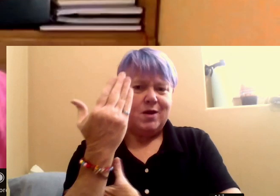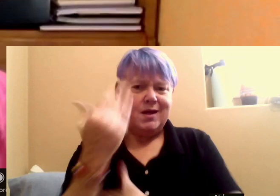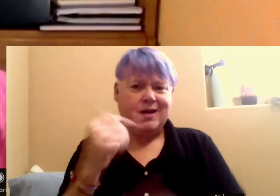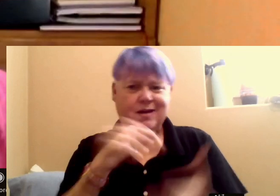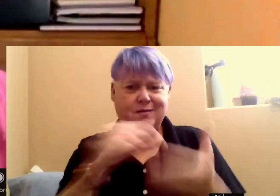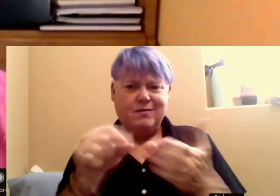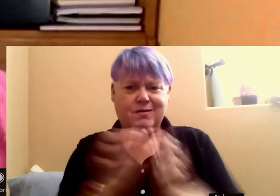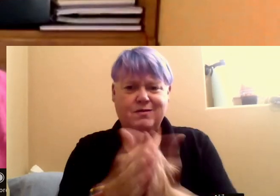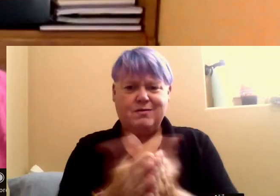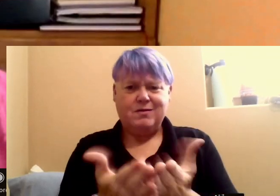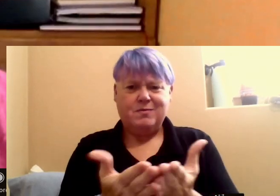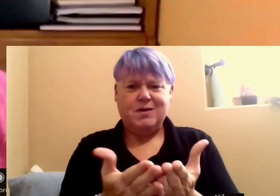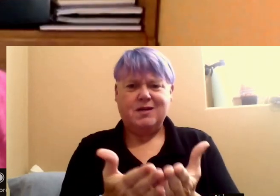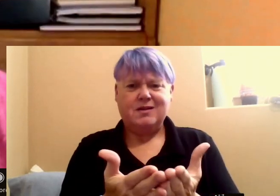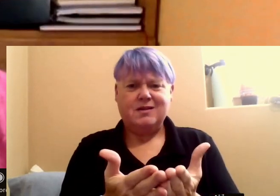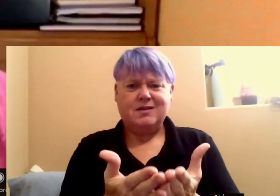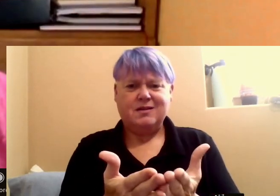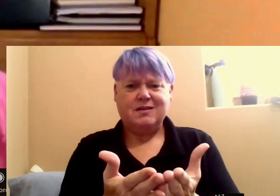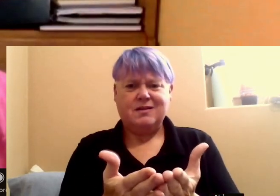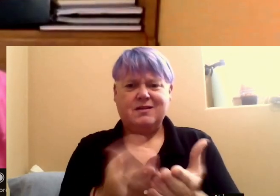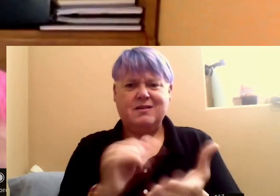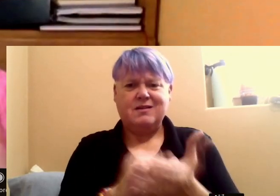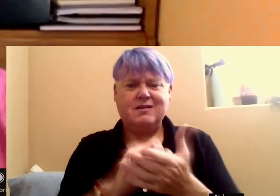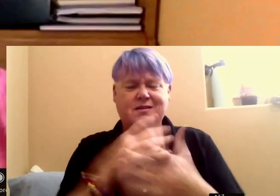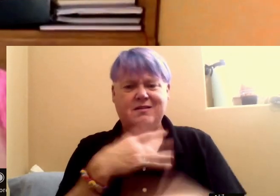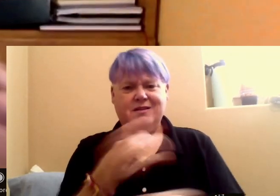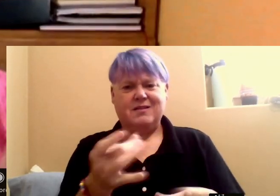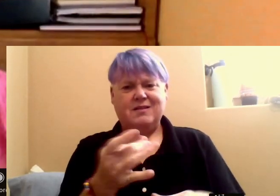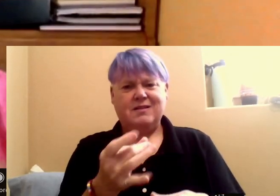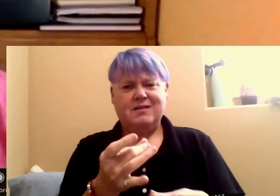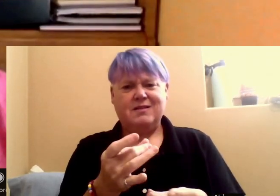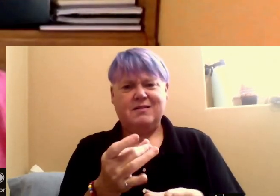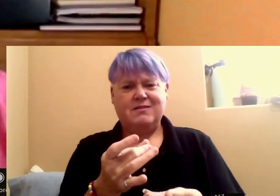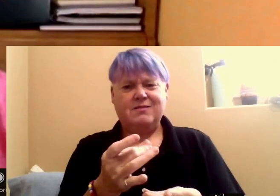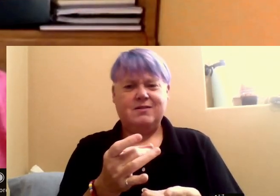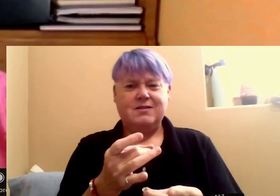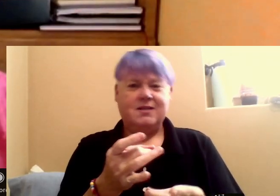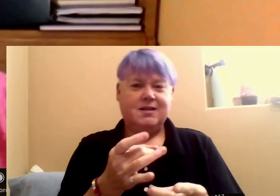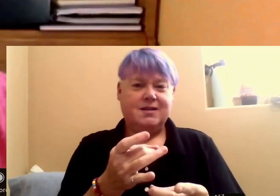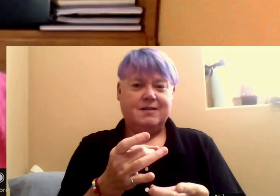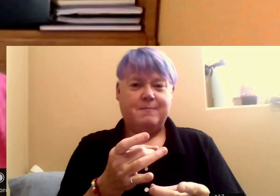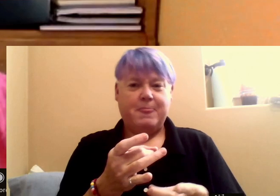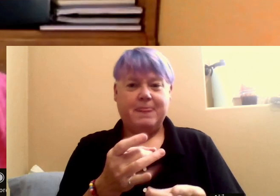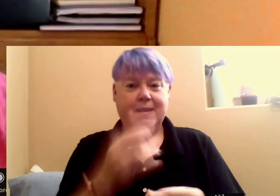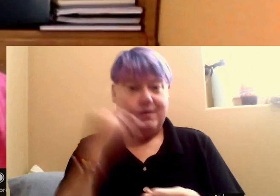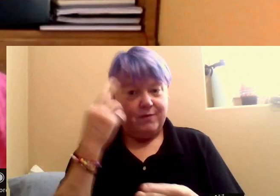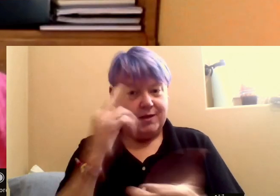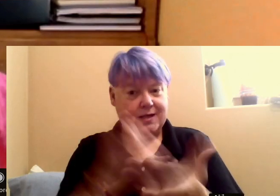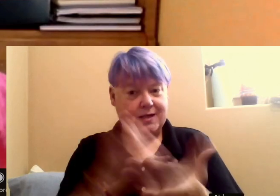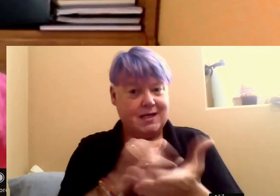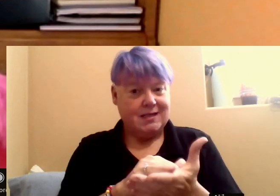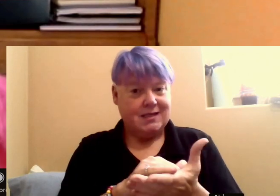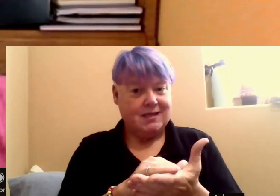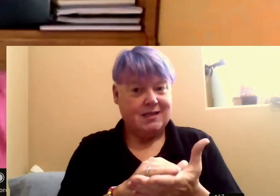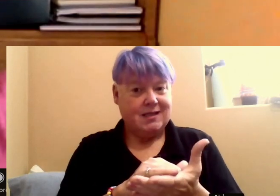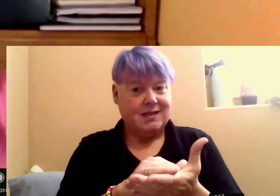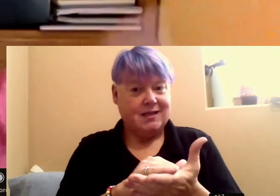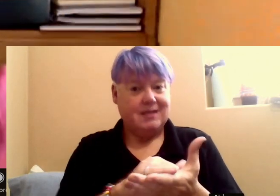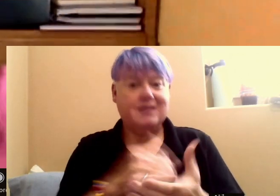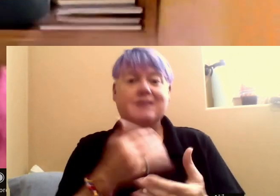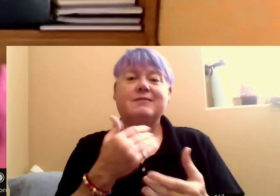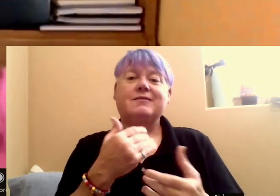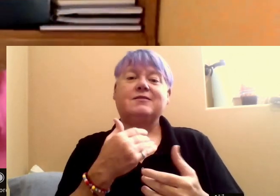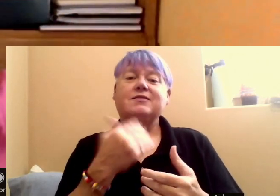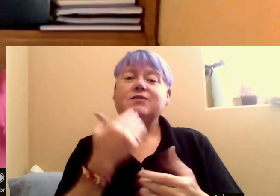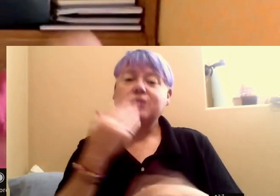went, gosh, that's interesting. And I realized that it really is a great process, but you kind of have